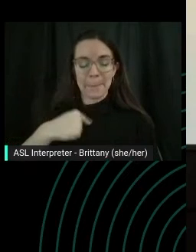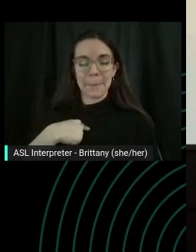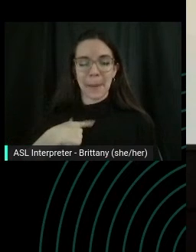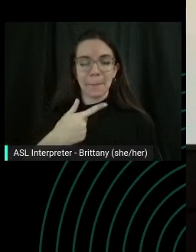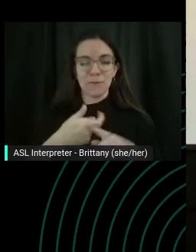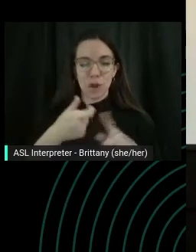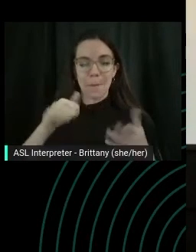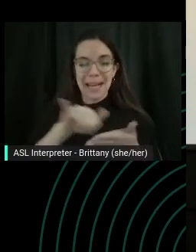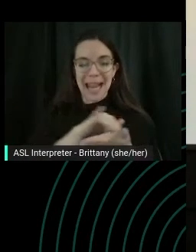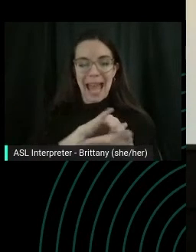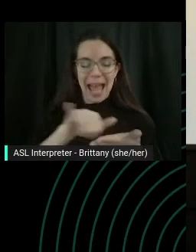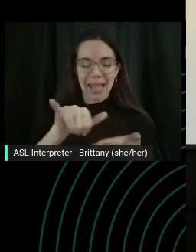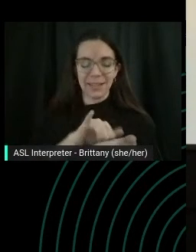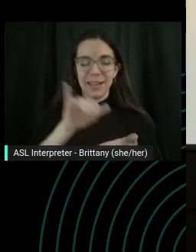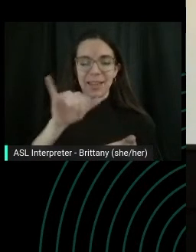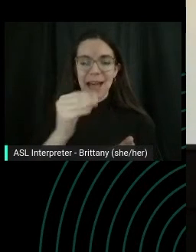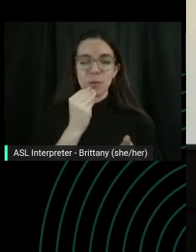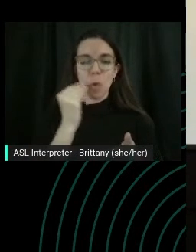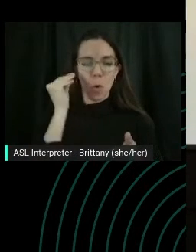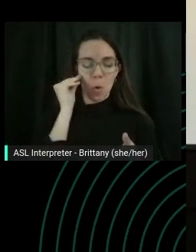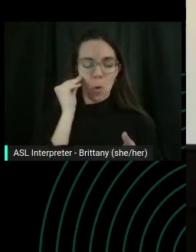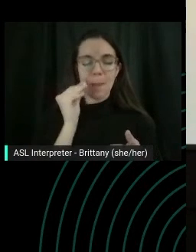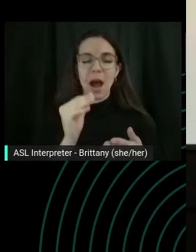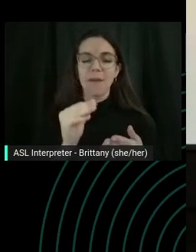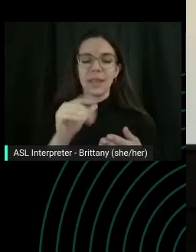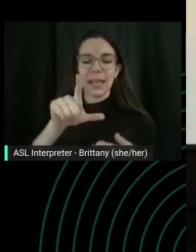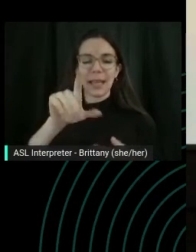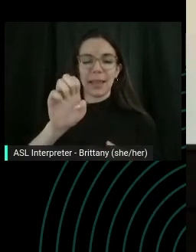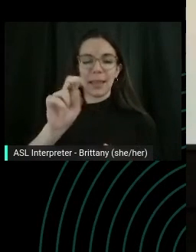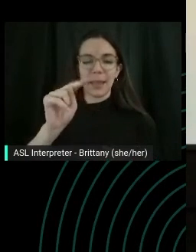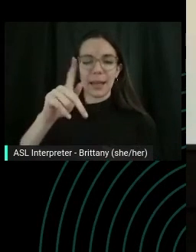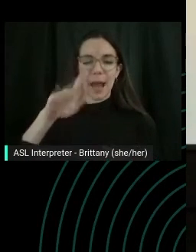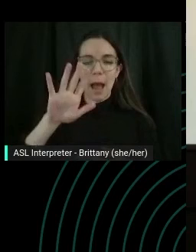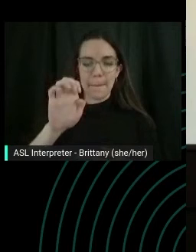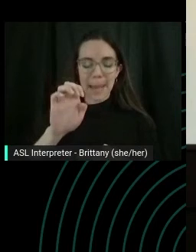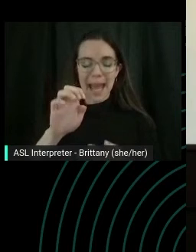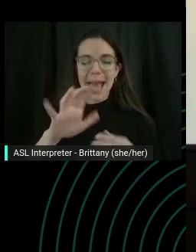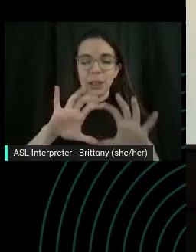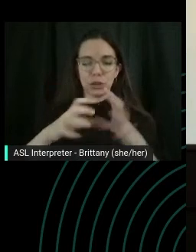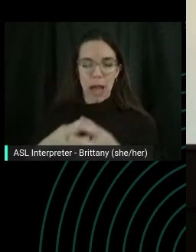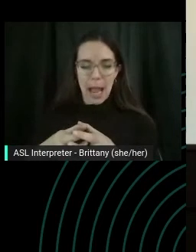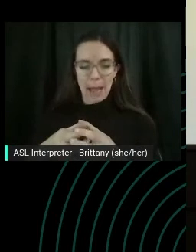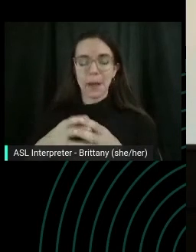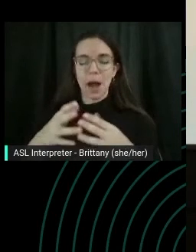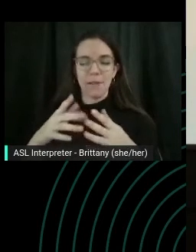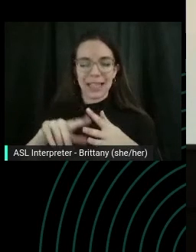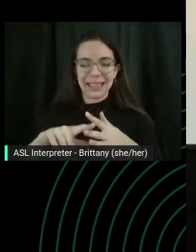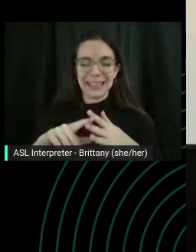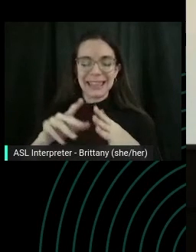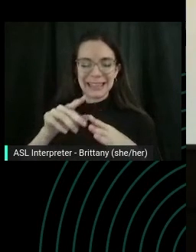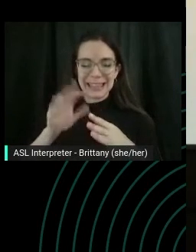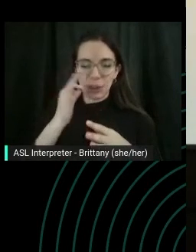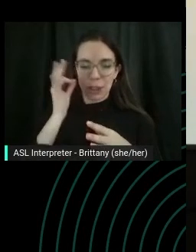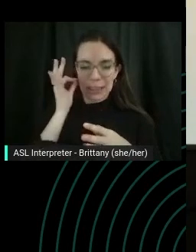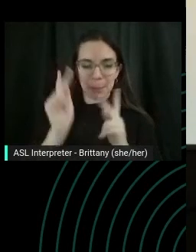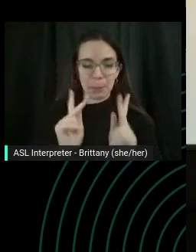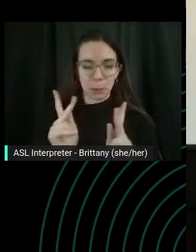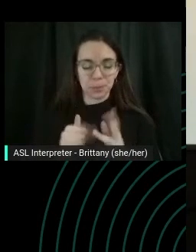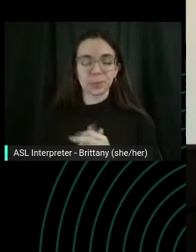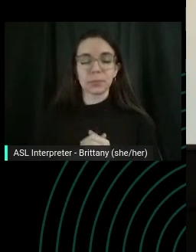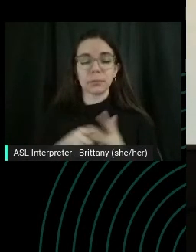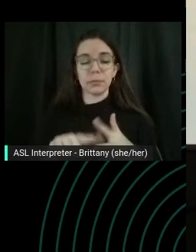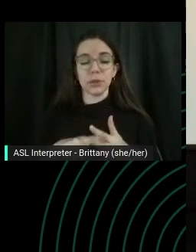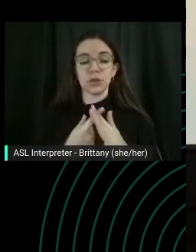Lenape tribe of indigenous people. For our last session together, we'll be practicing a technique called